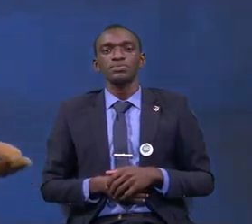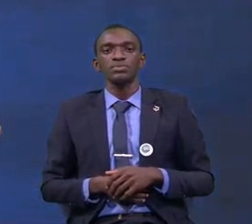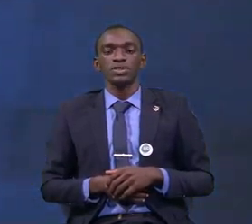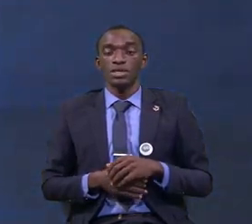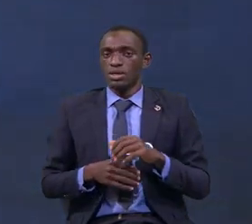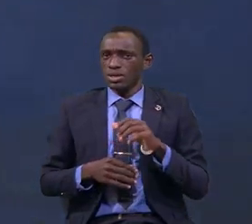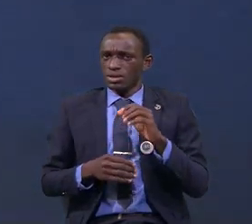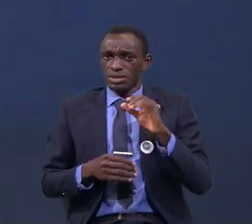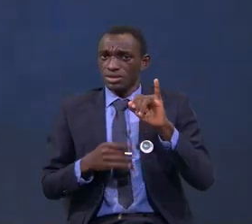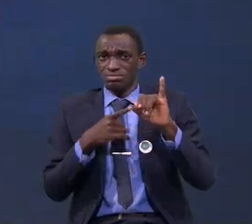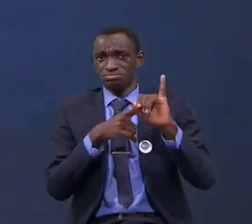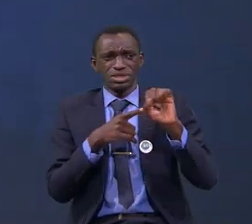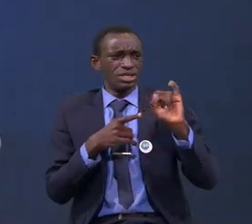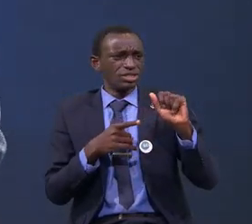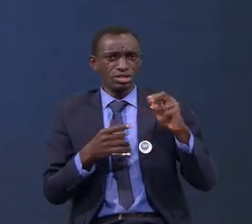Isaiah, what's the problem?